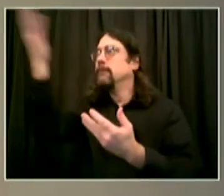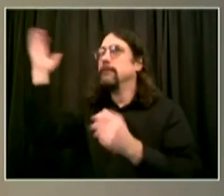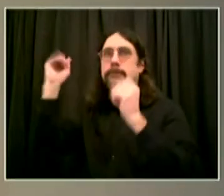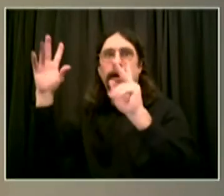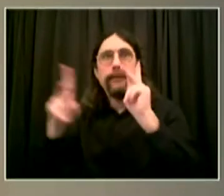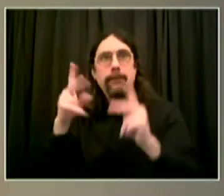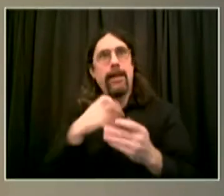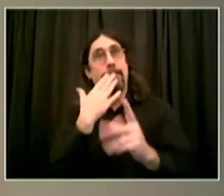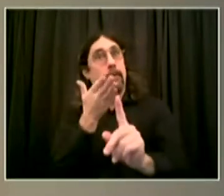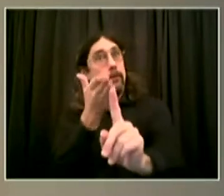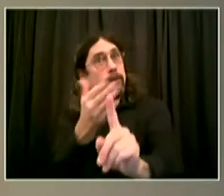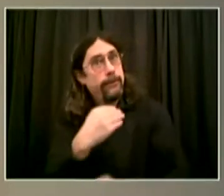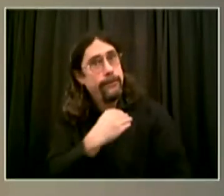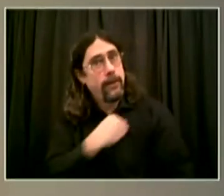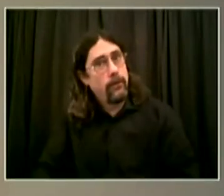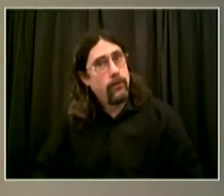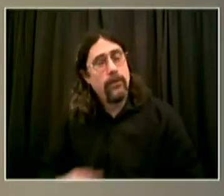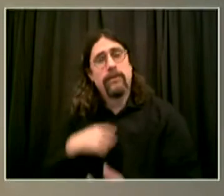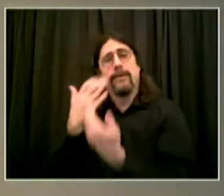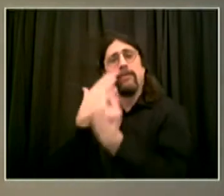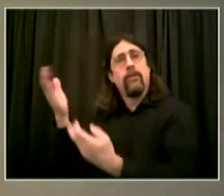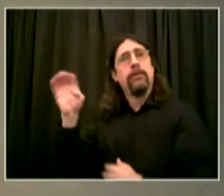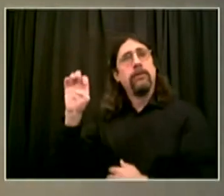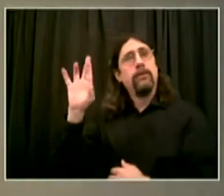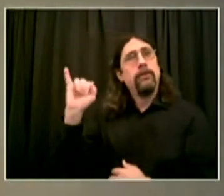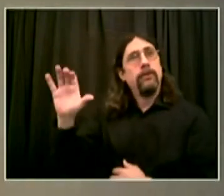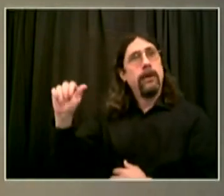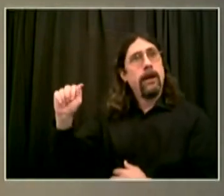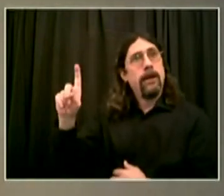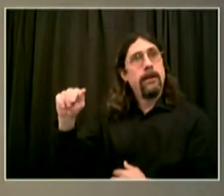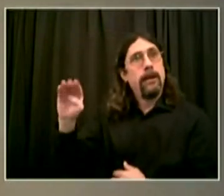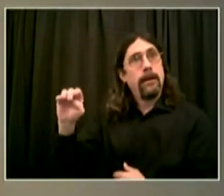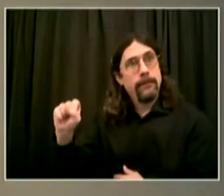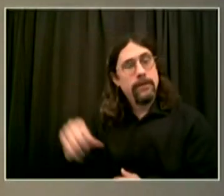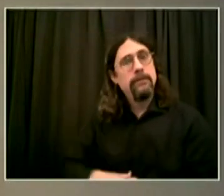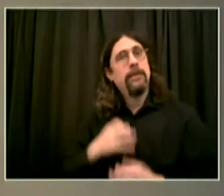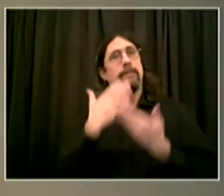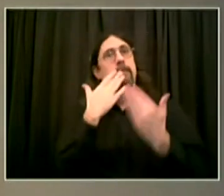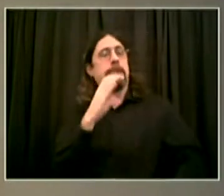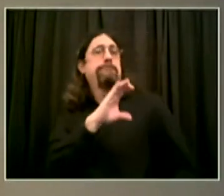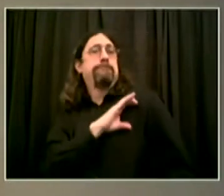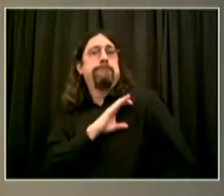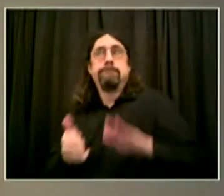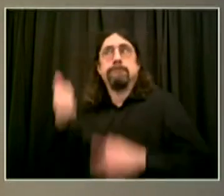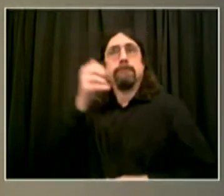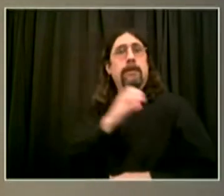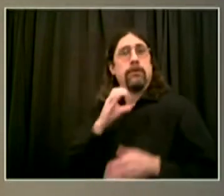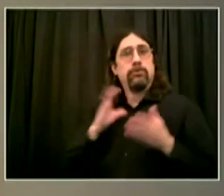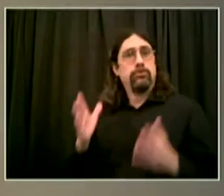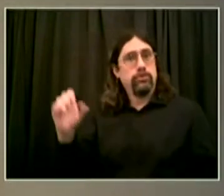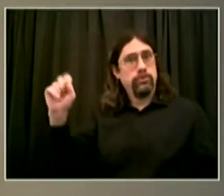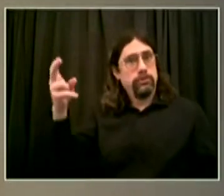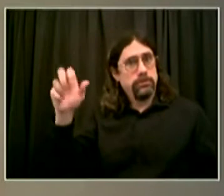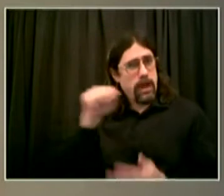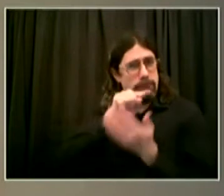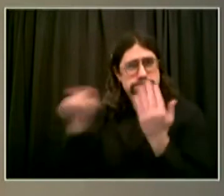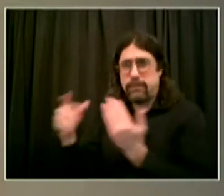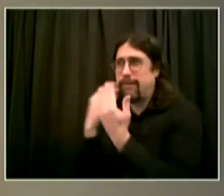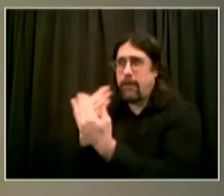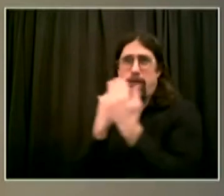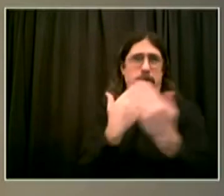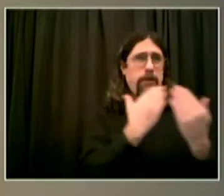another meaningful step forward to realize what I believe is a shared vision of policing, community policing that is safe